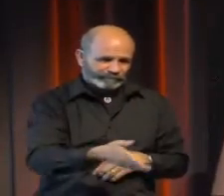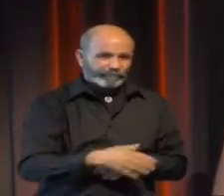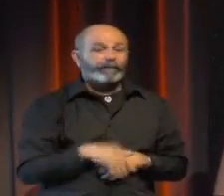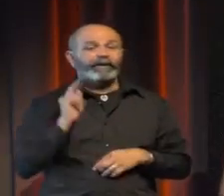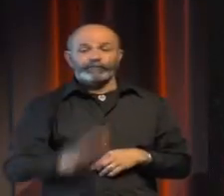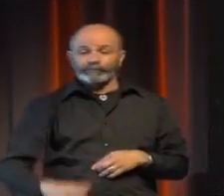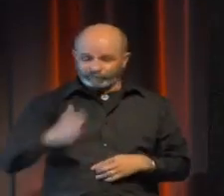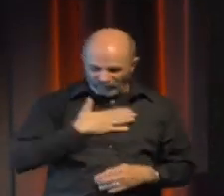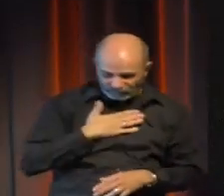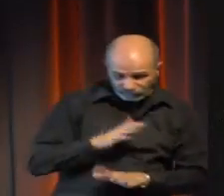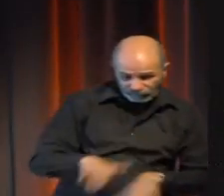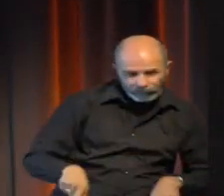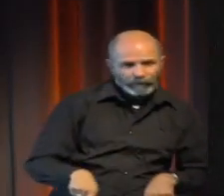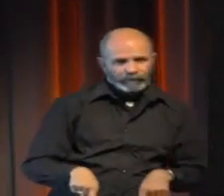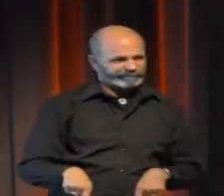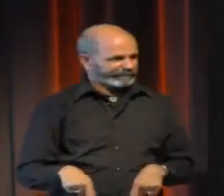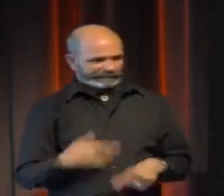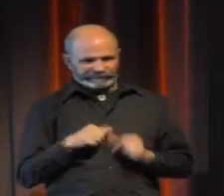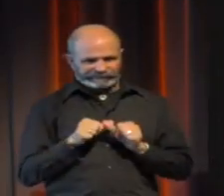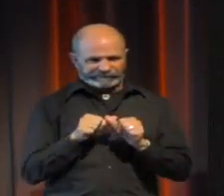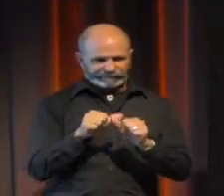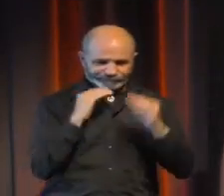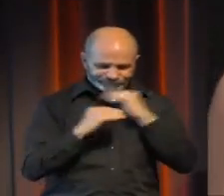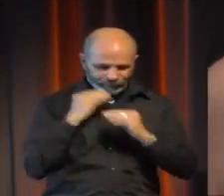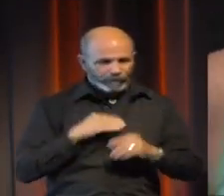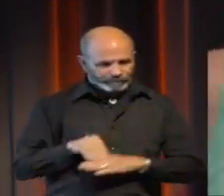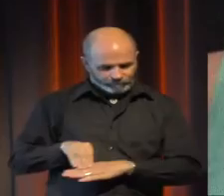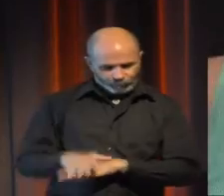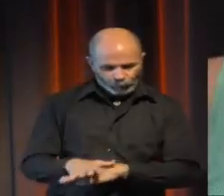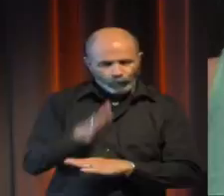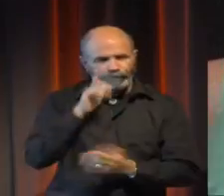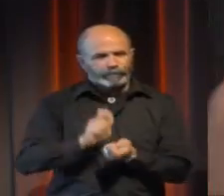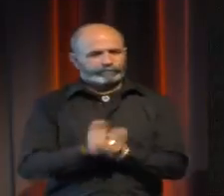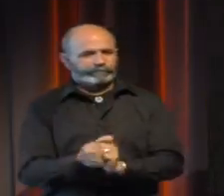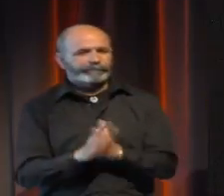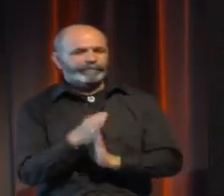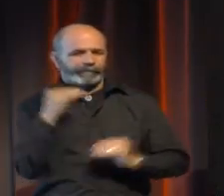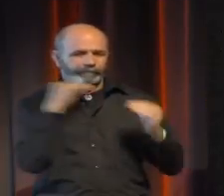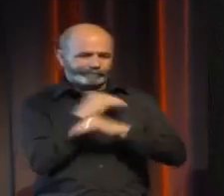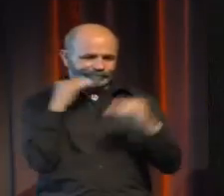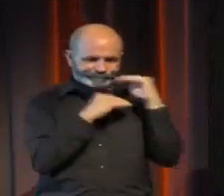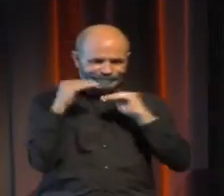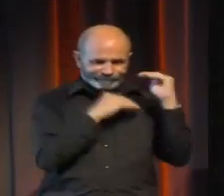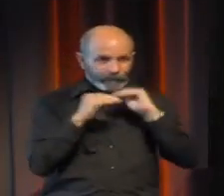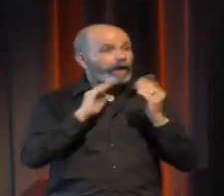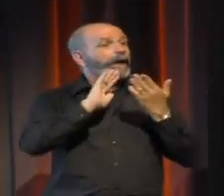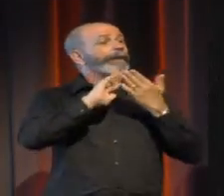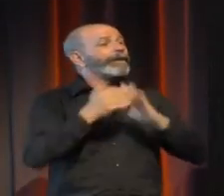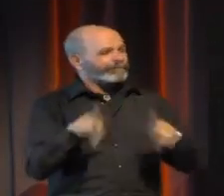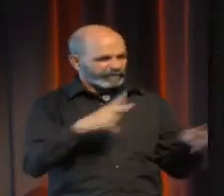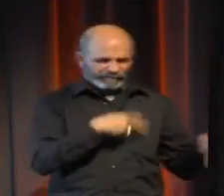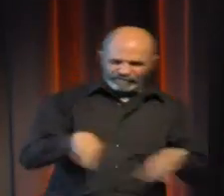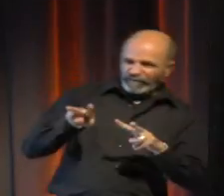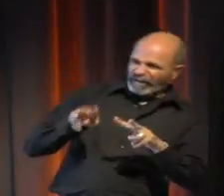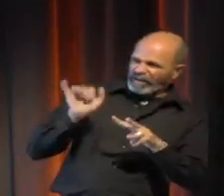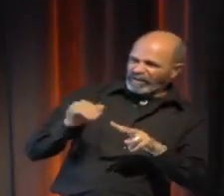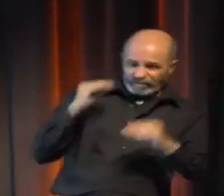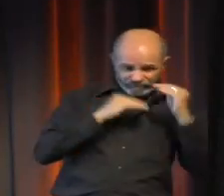life. This then creates a community of liars where a lie becomes more acceptable than the truth